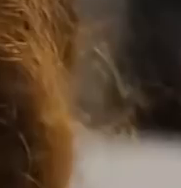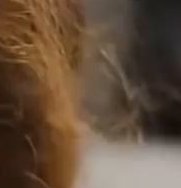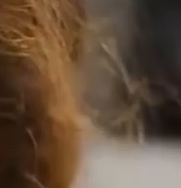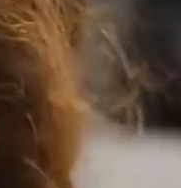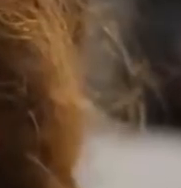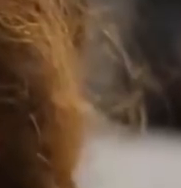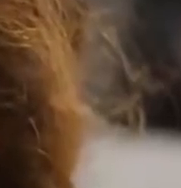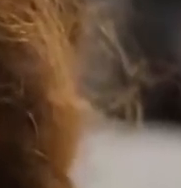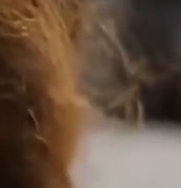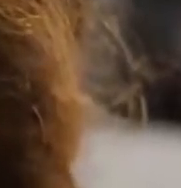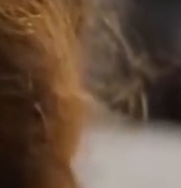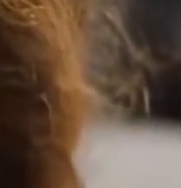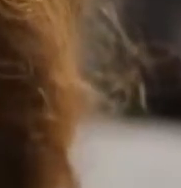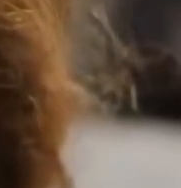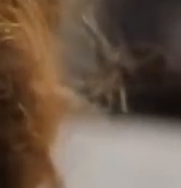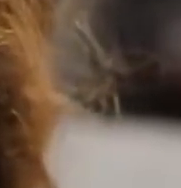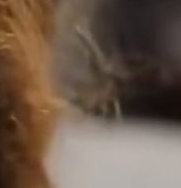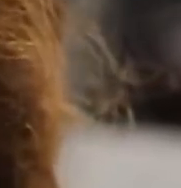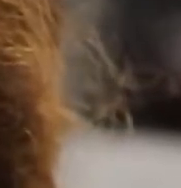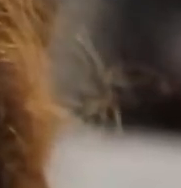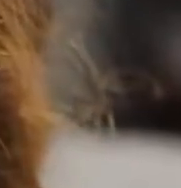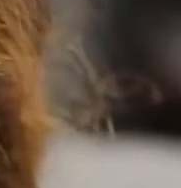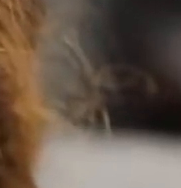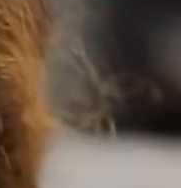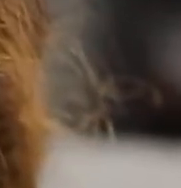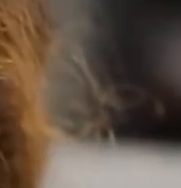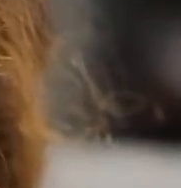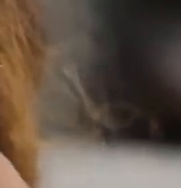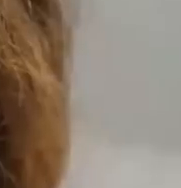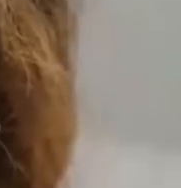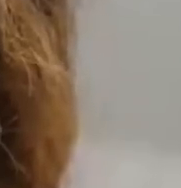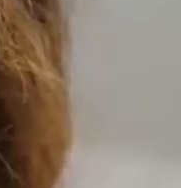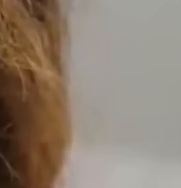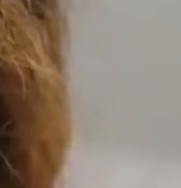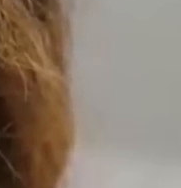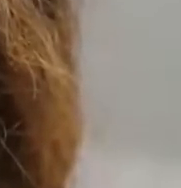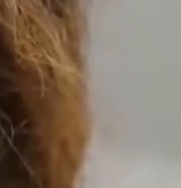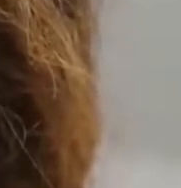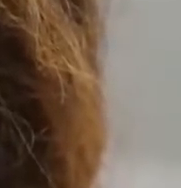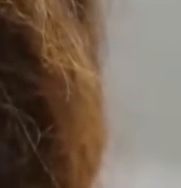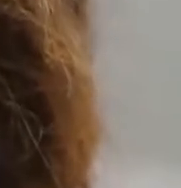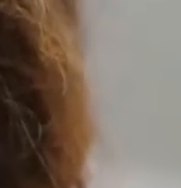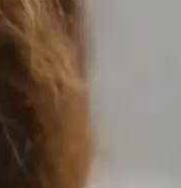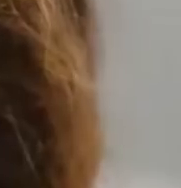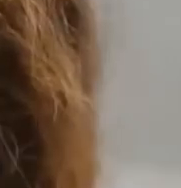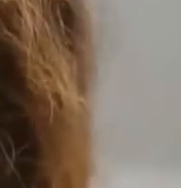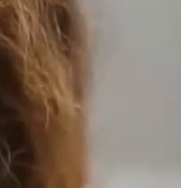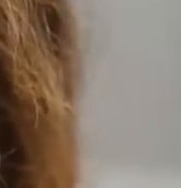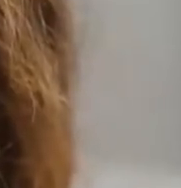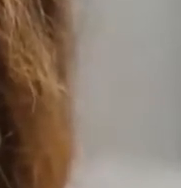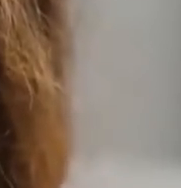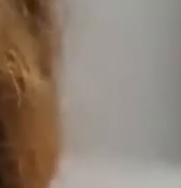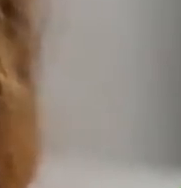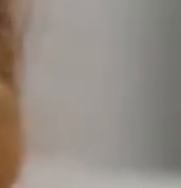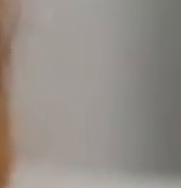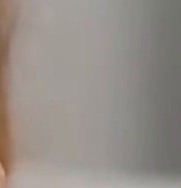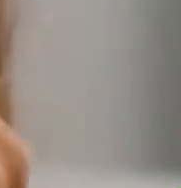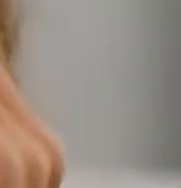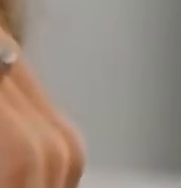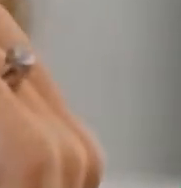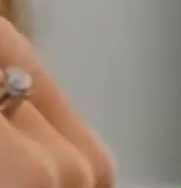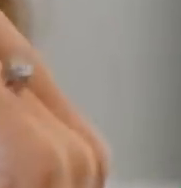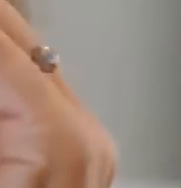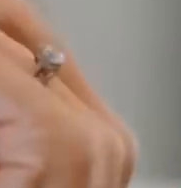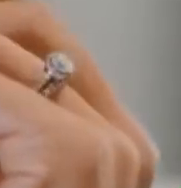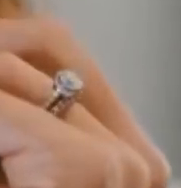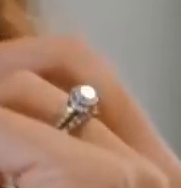protect you. Avoid touching the front of the mask because this is where any contagious droplets may have landed. Instead, when taking the